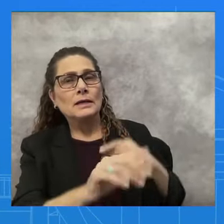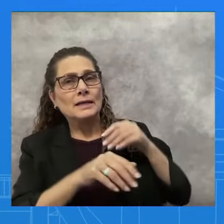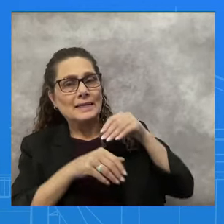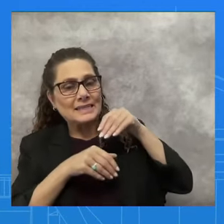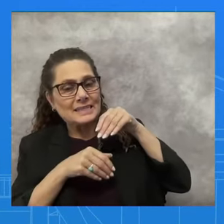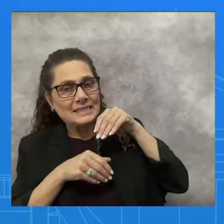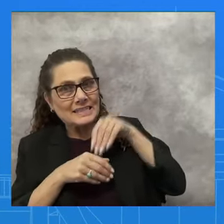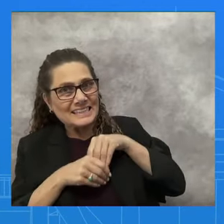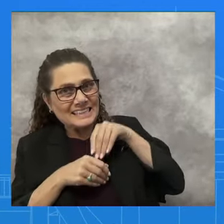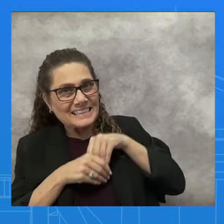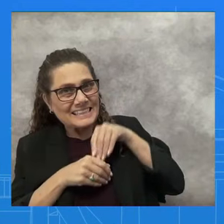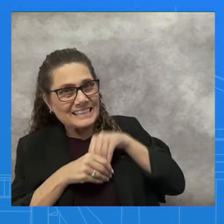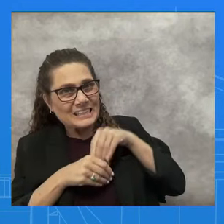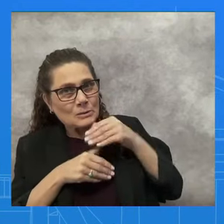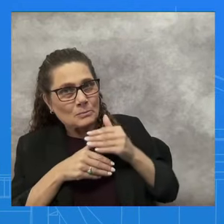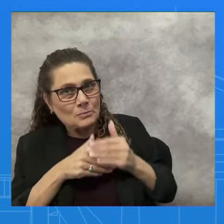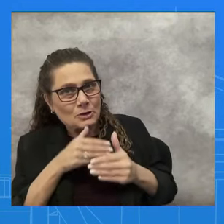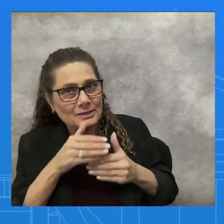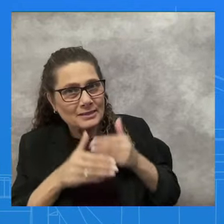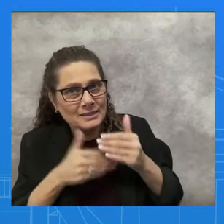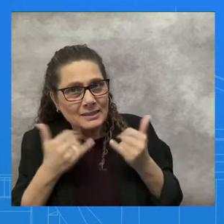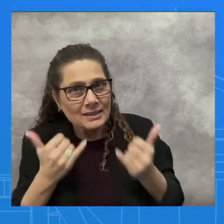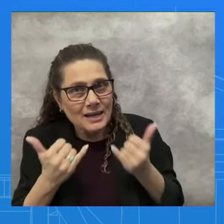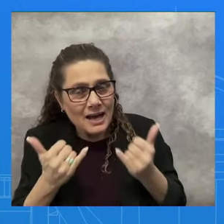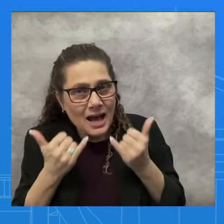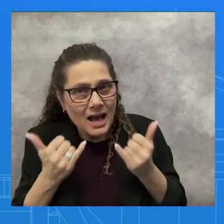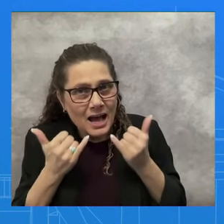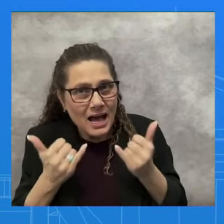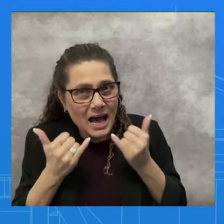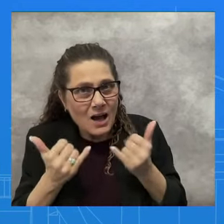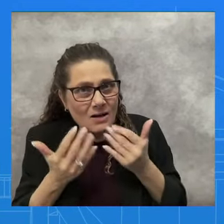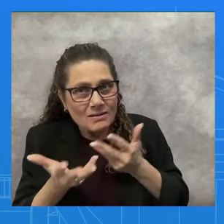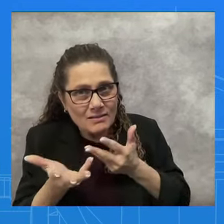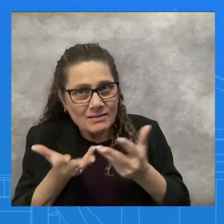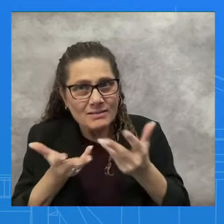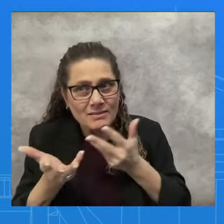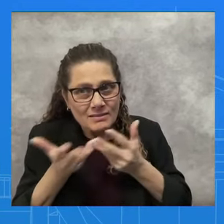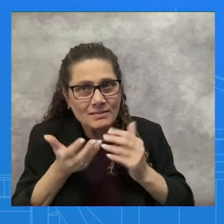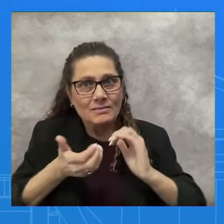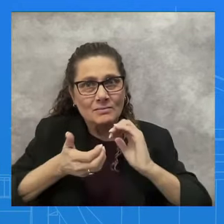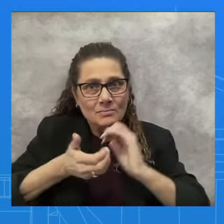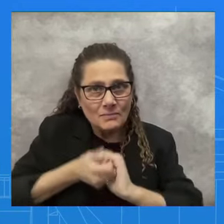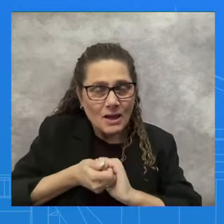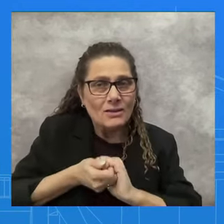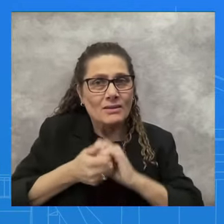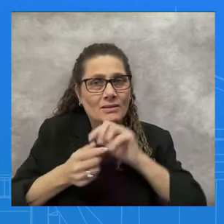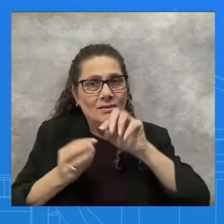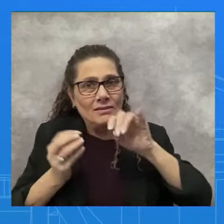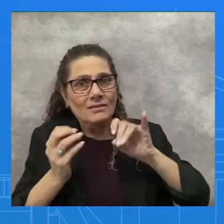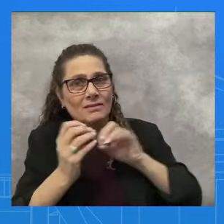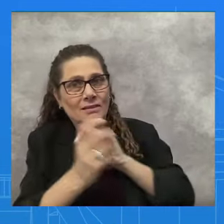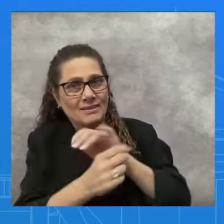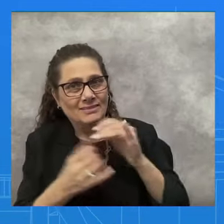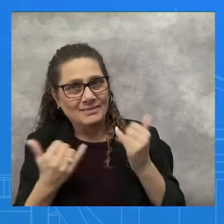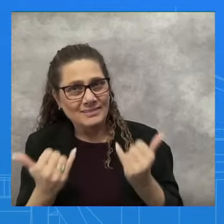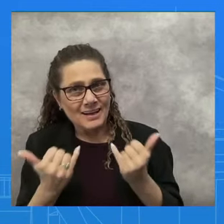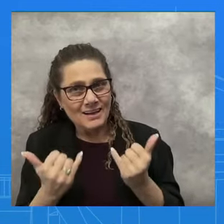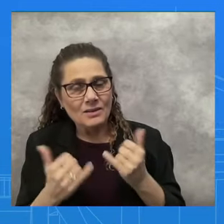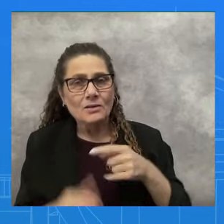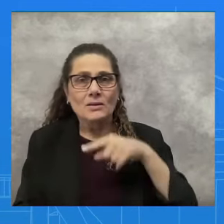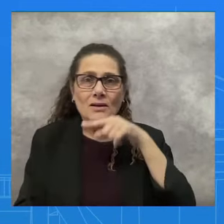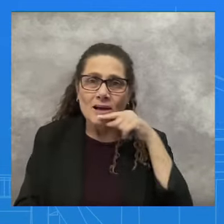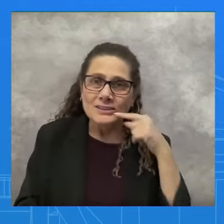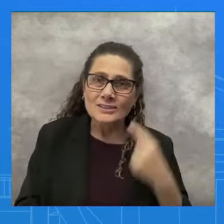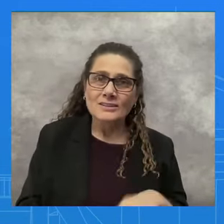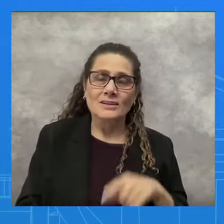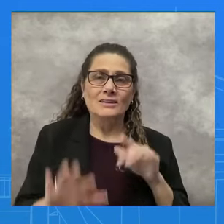of consulting with allies and partners. We are in the process of engaging with Russia about this. And we think, no, it's a crazy thought here, but we kind of think it's